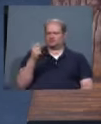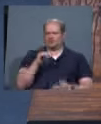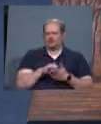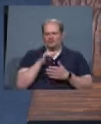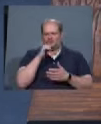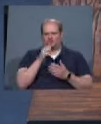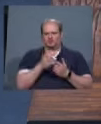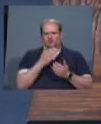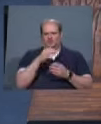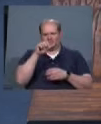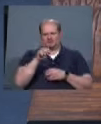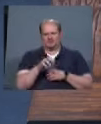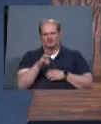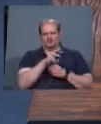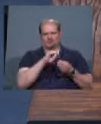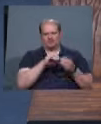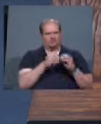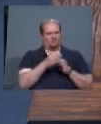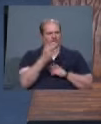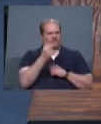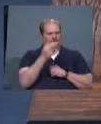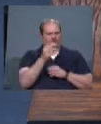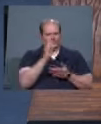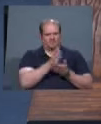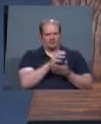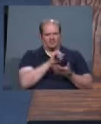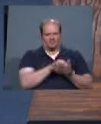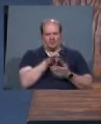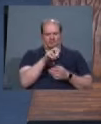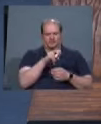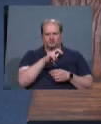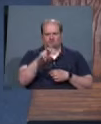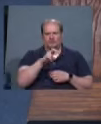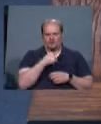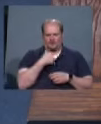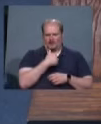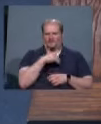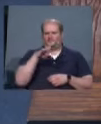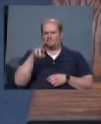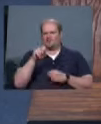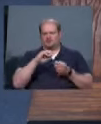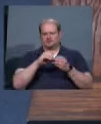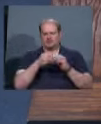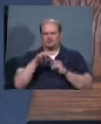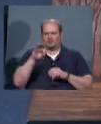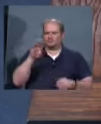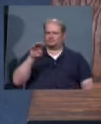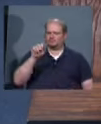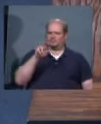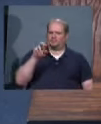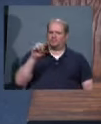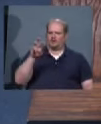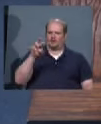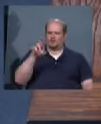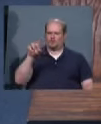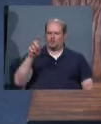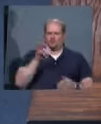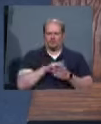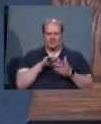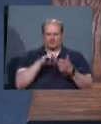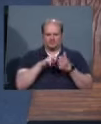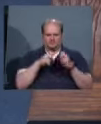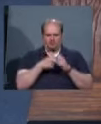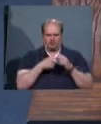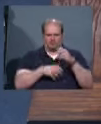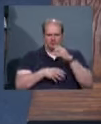inconvenienced people out in Southwest, number 15. And we have bus number 9, Barrow Road. There's a problem.